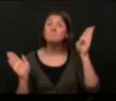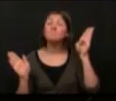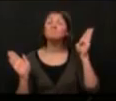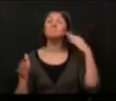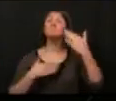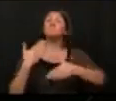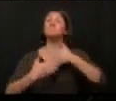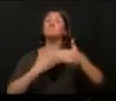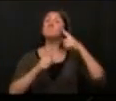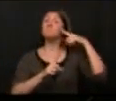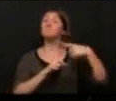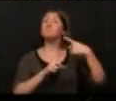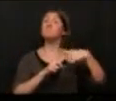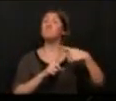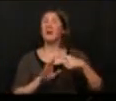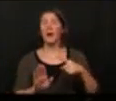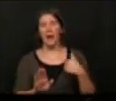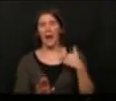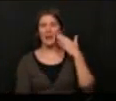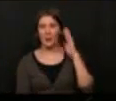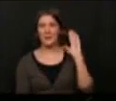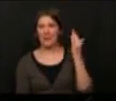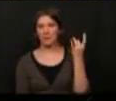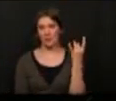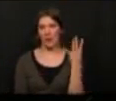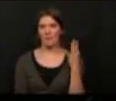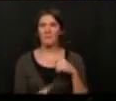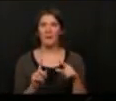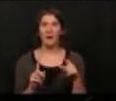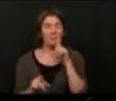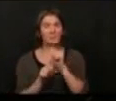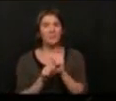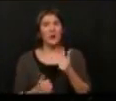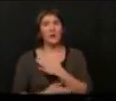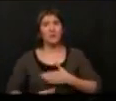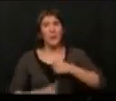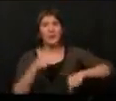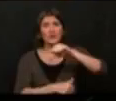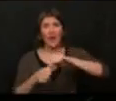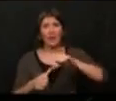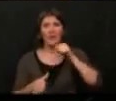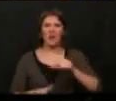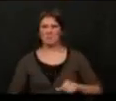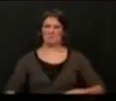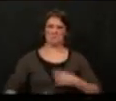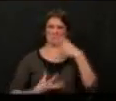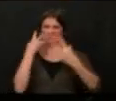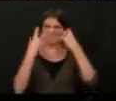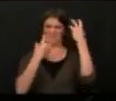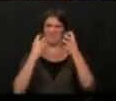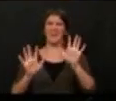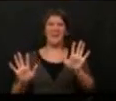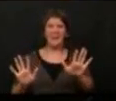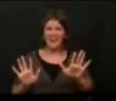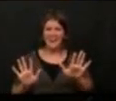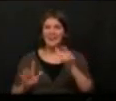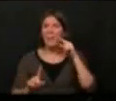to, as crazy as it sounds, enjoy each other's company and be honest and not, you know, have a